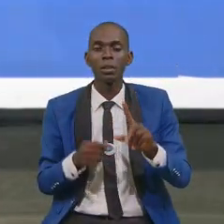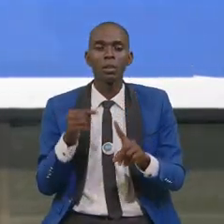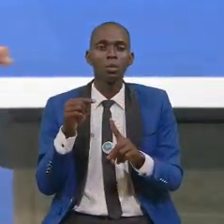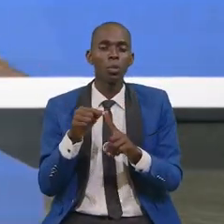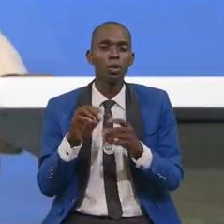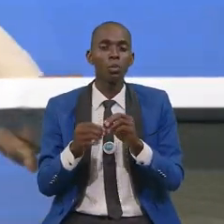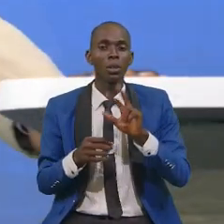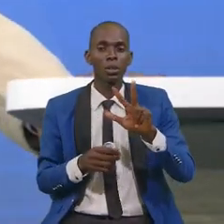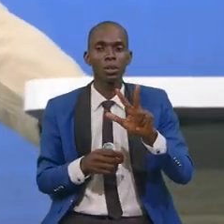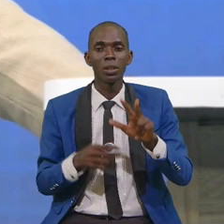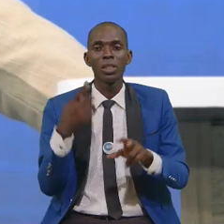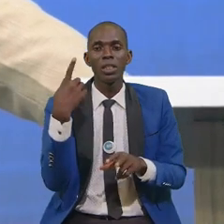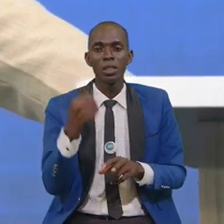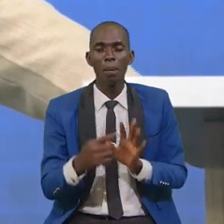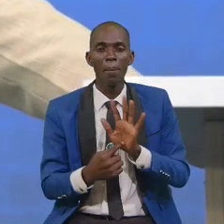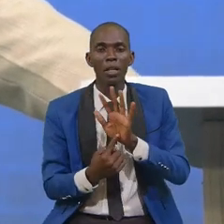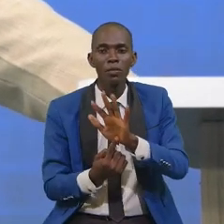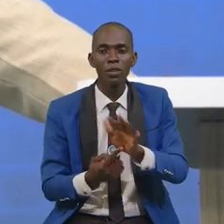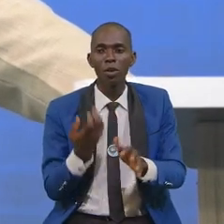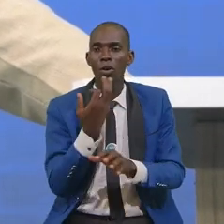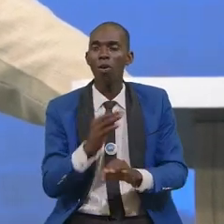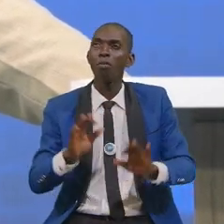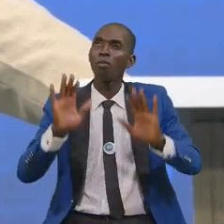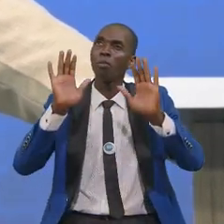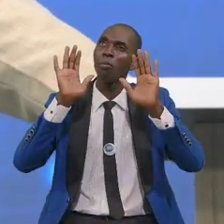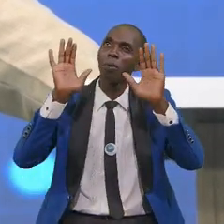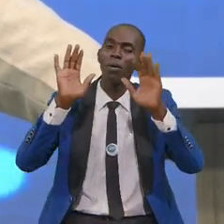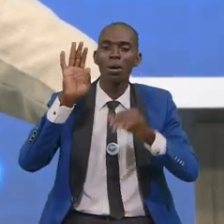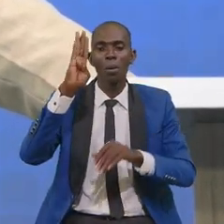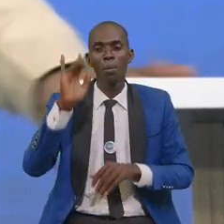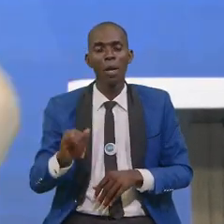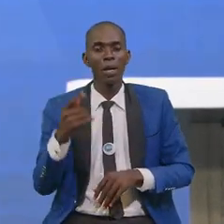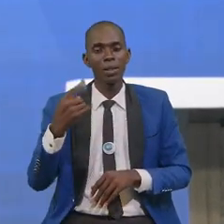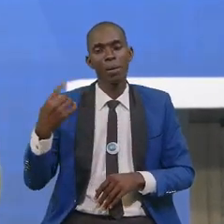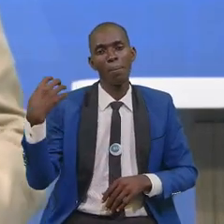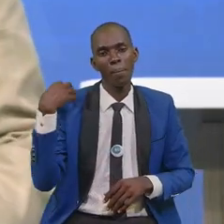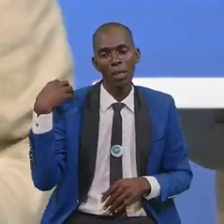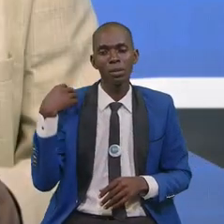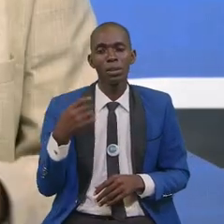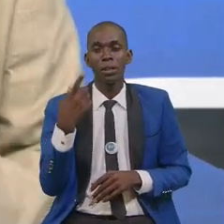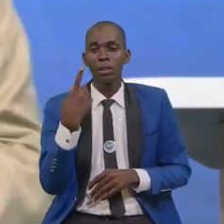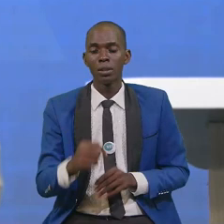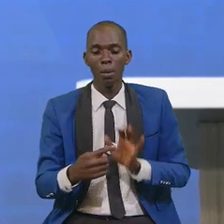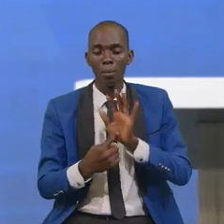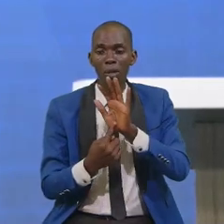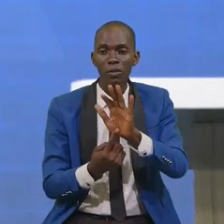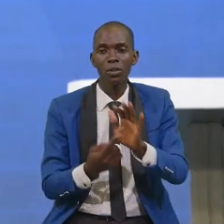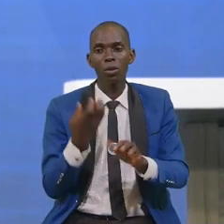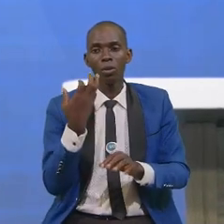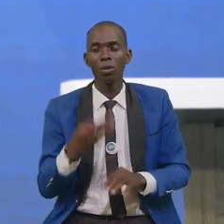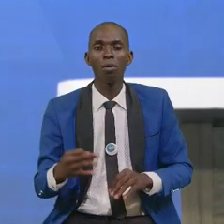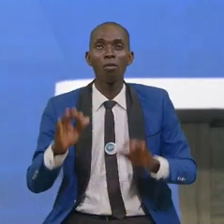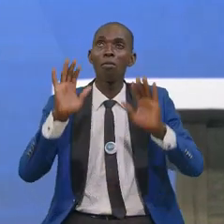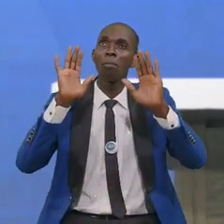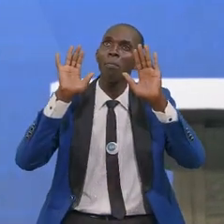three, the manifestation of marvels by the Master. The manifestation of marvels